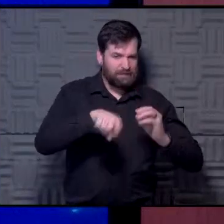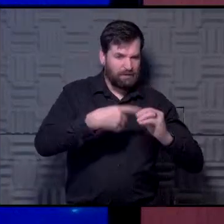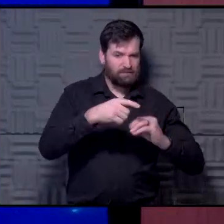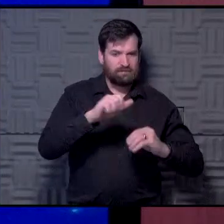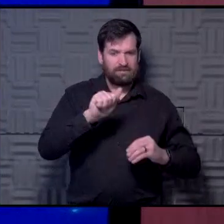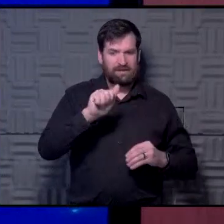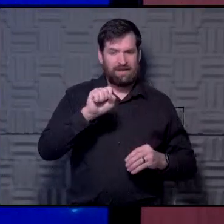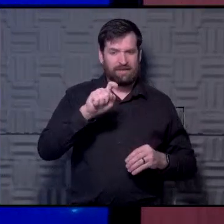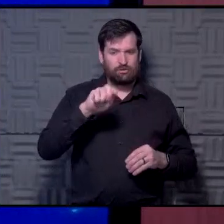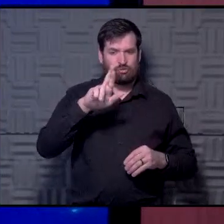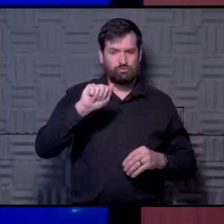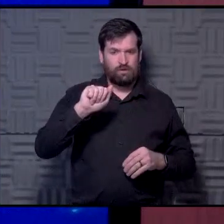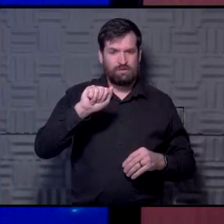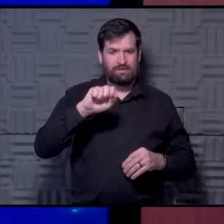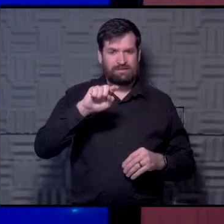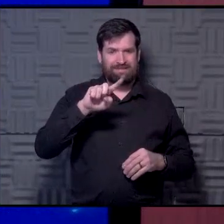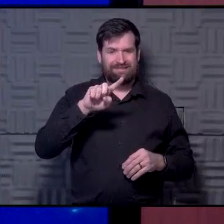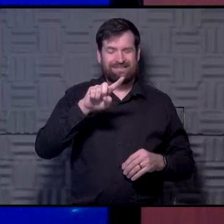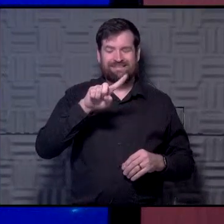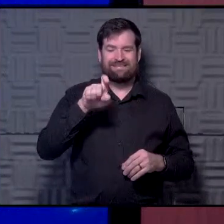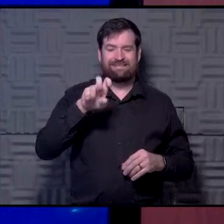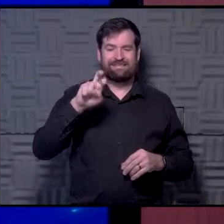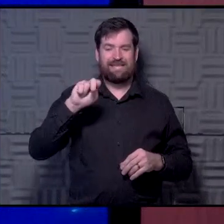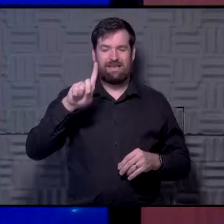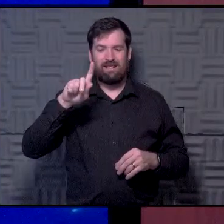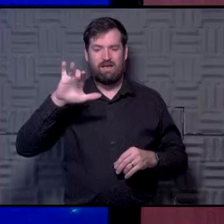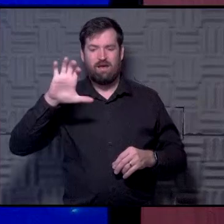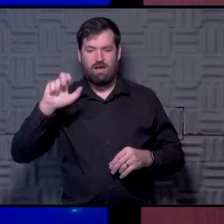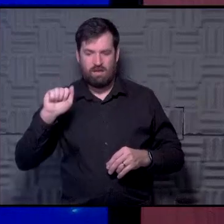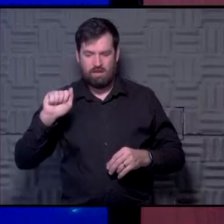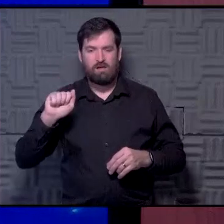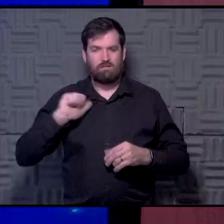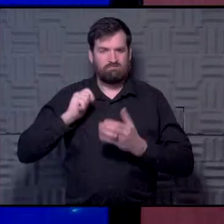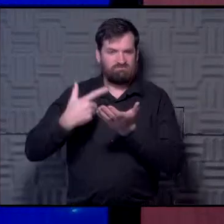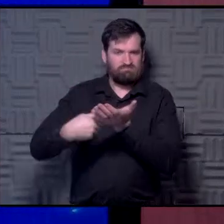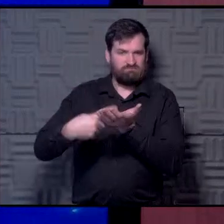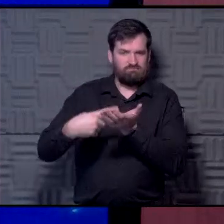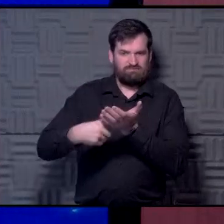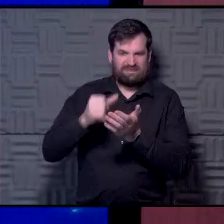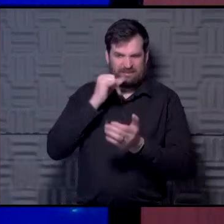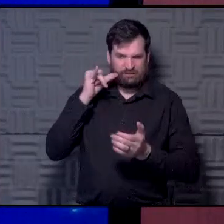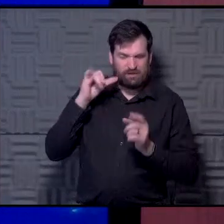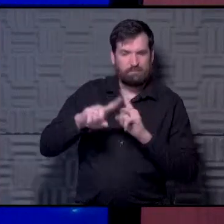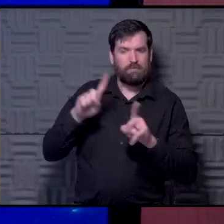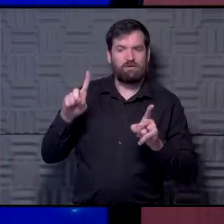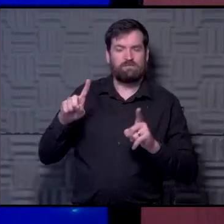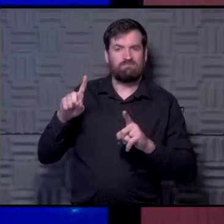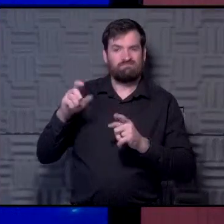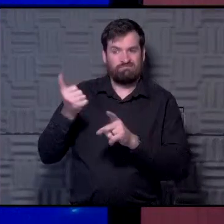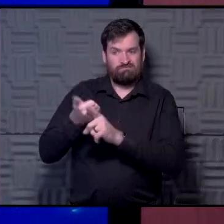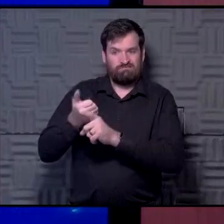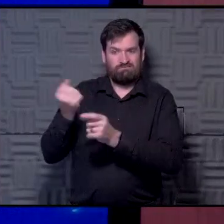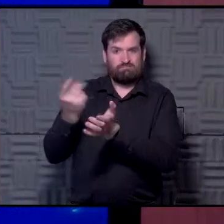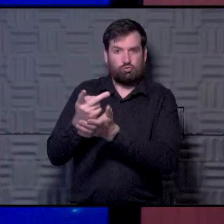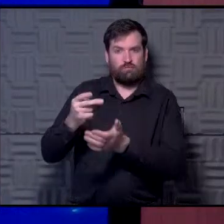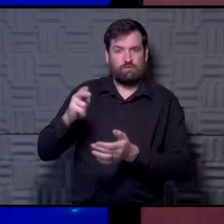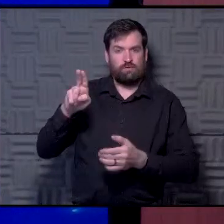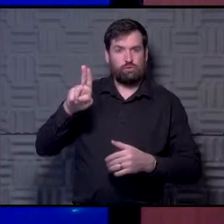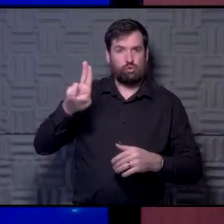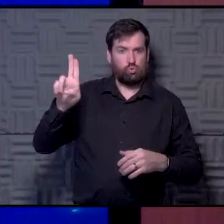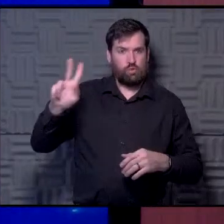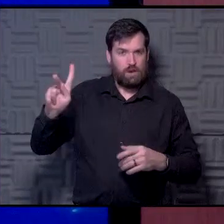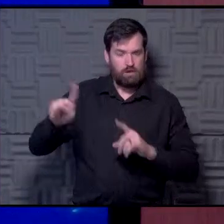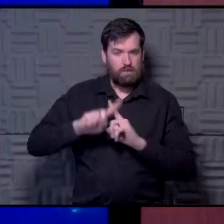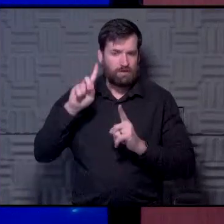getting the emergency authorization in the UK. I know you talked a good deal about it yesterday morning, but just an update, too. And I may have missed it yesterday